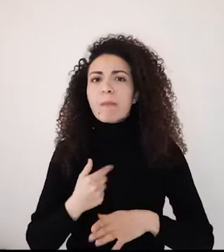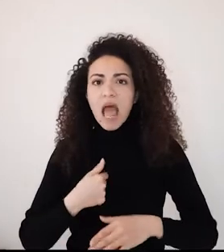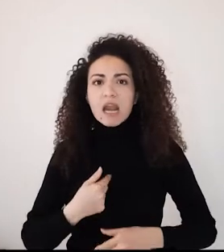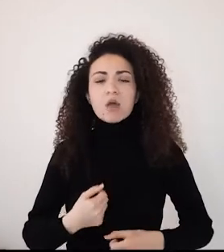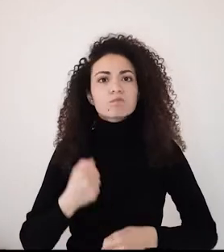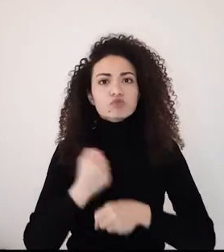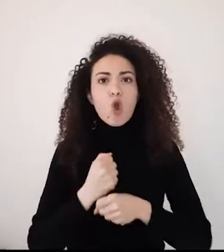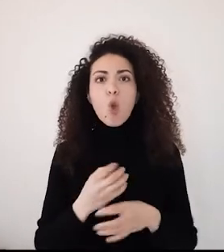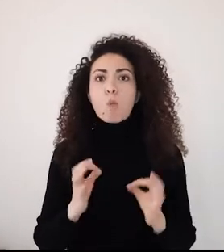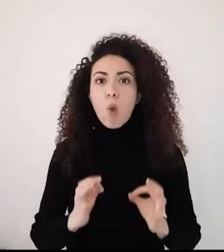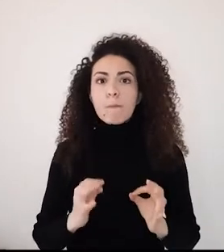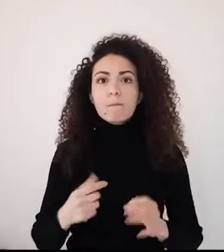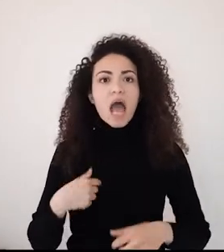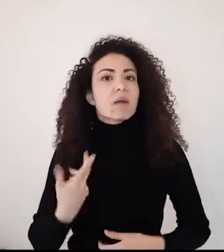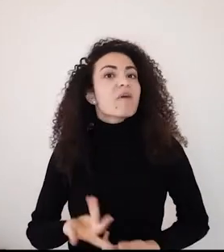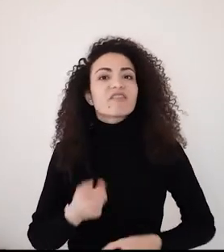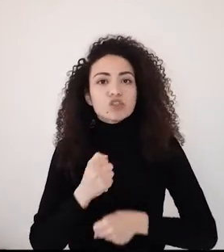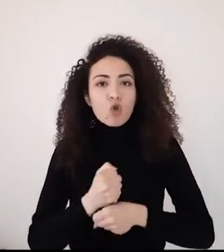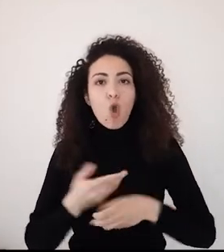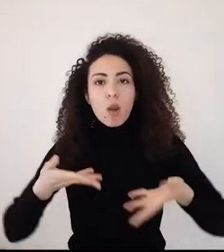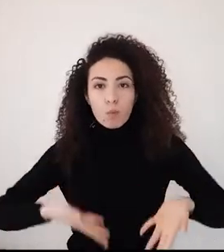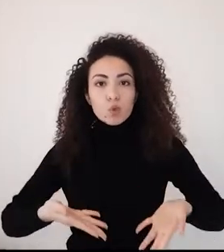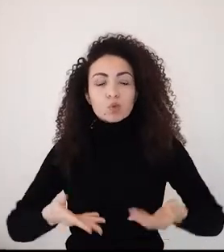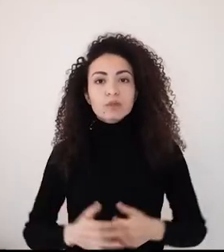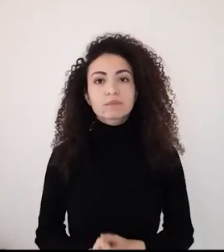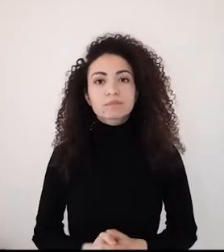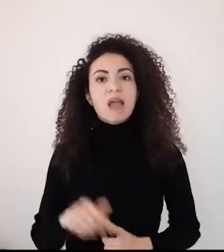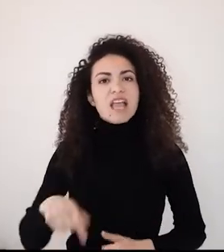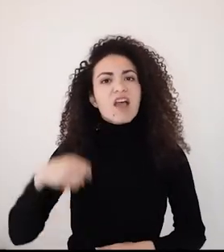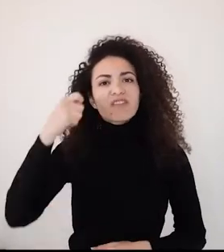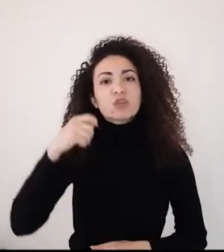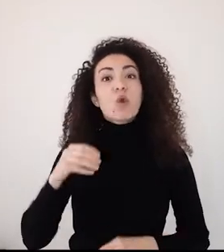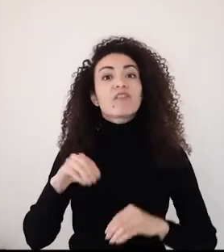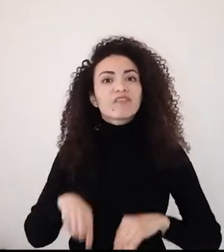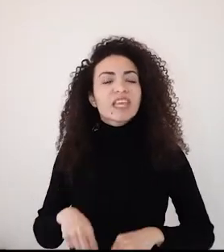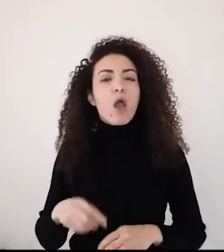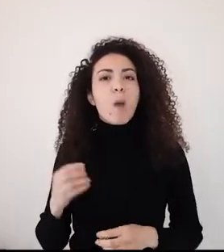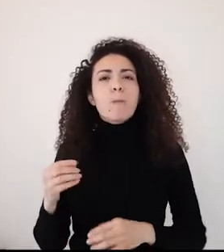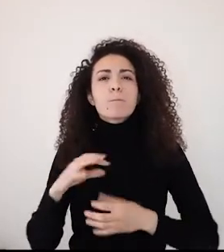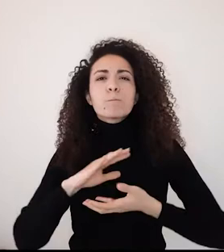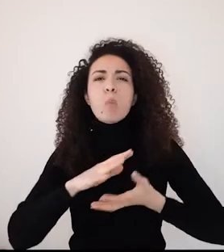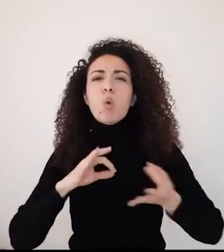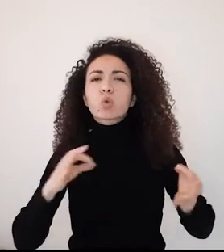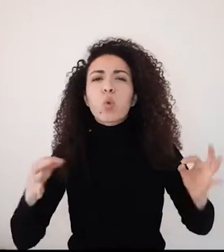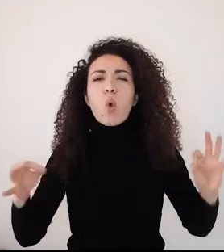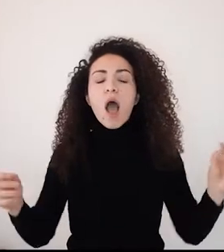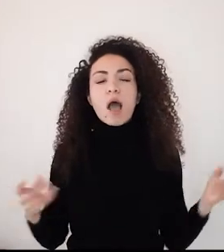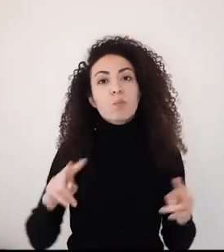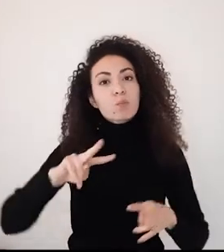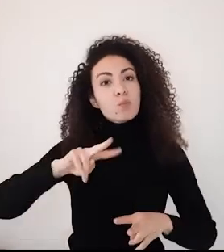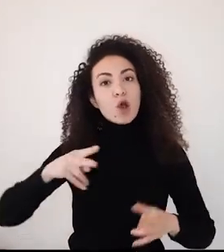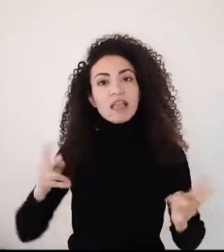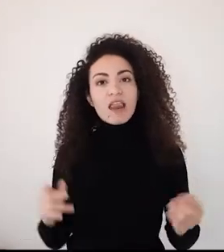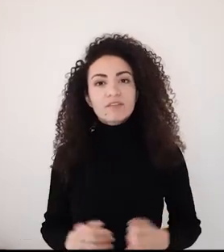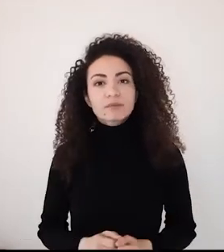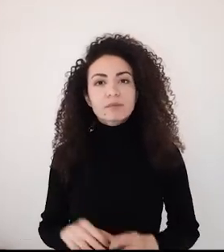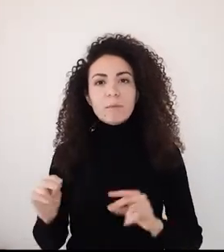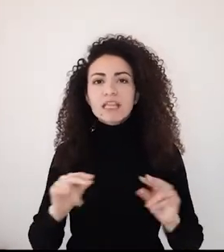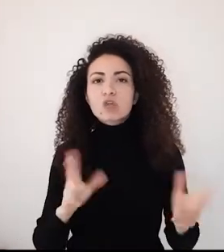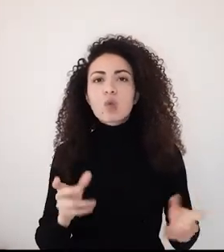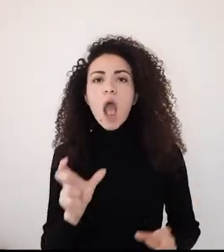sitting here. This course covers a wide range of topics, including